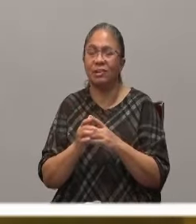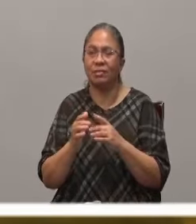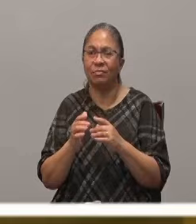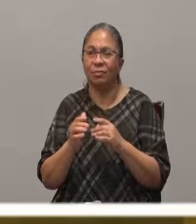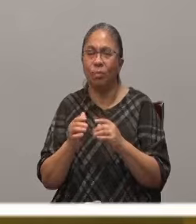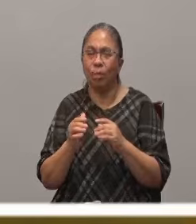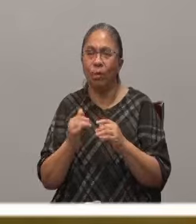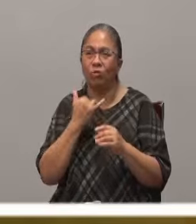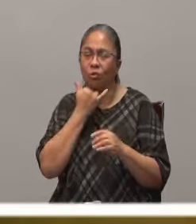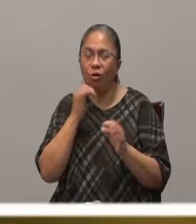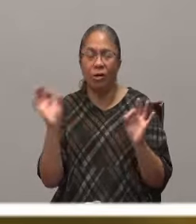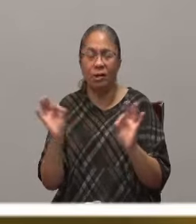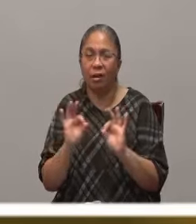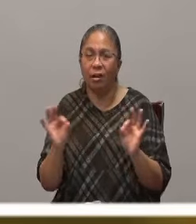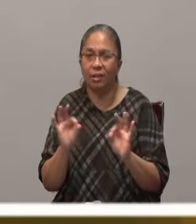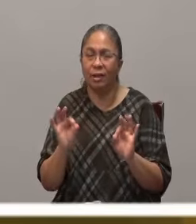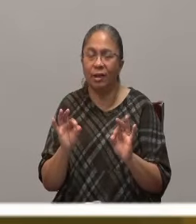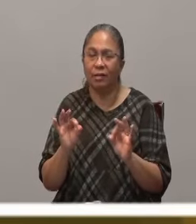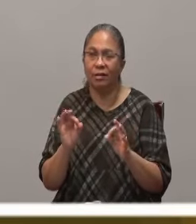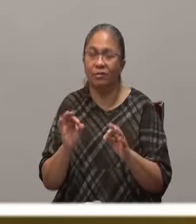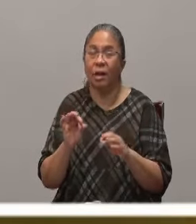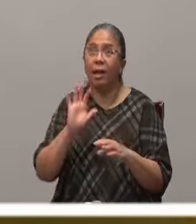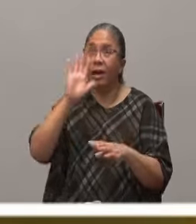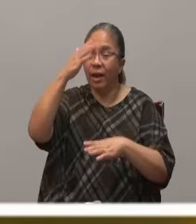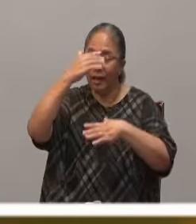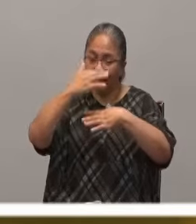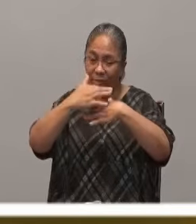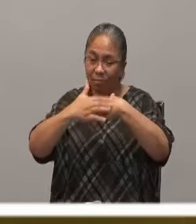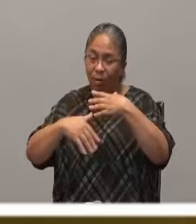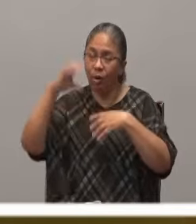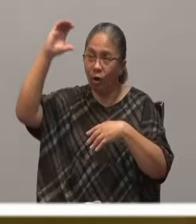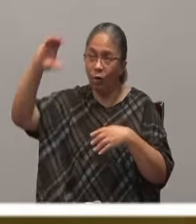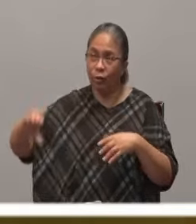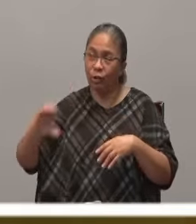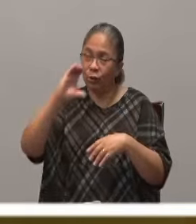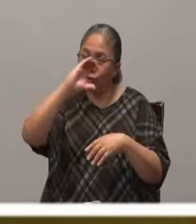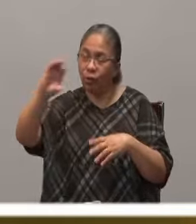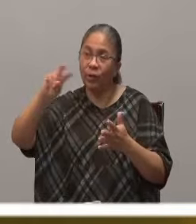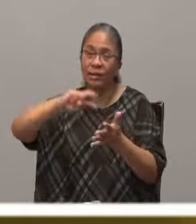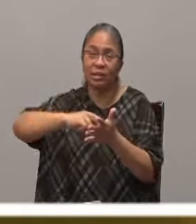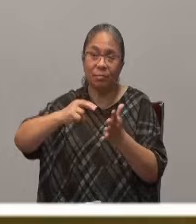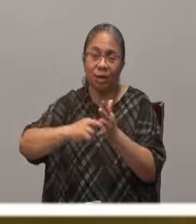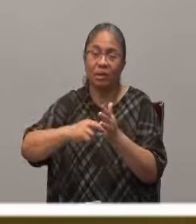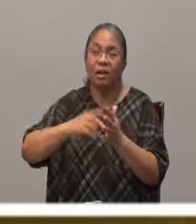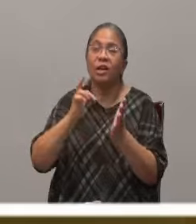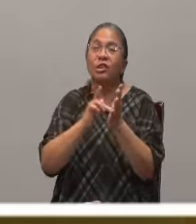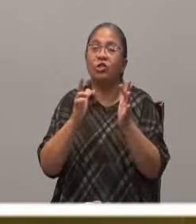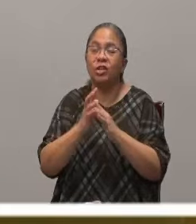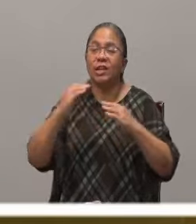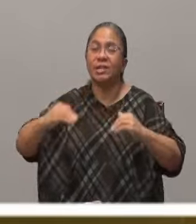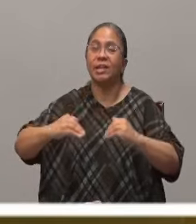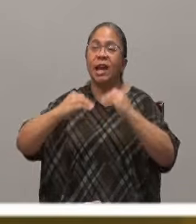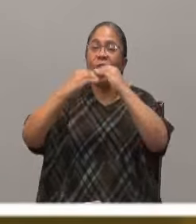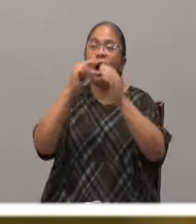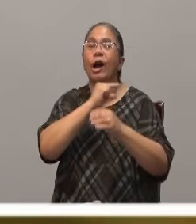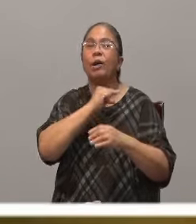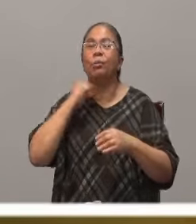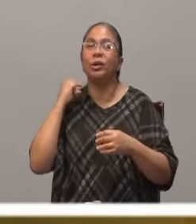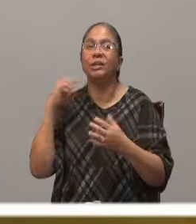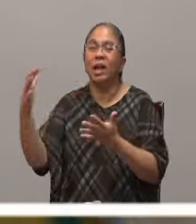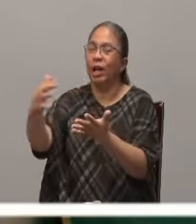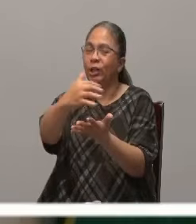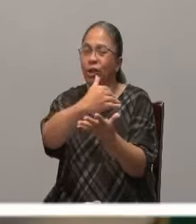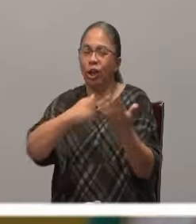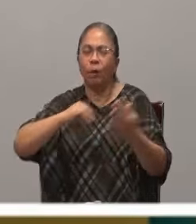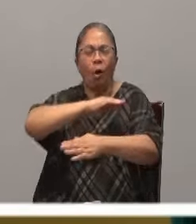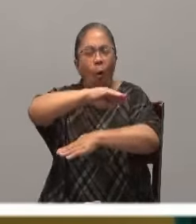by that lamb and the blood of that lamb on the cross, Jesus as high priest expiates the sins of